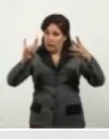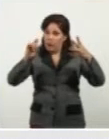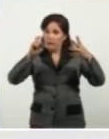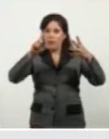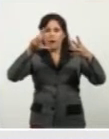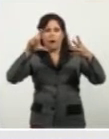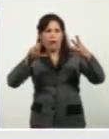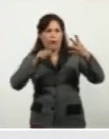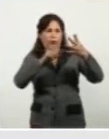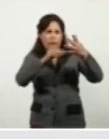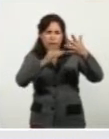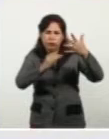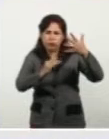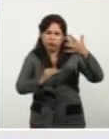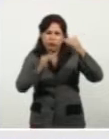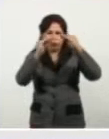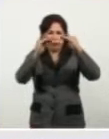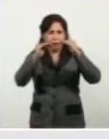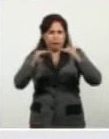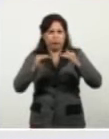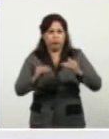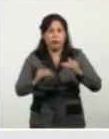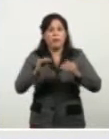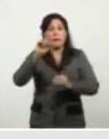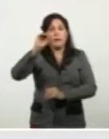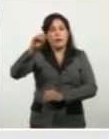Villa Clara with 0.64,